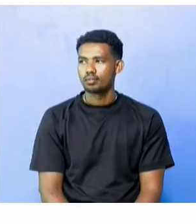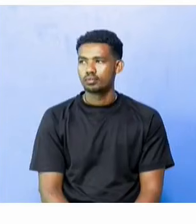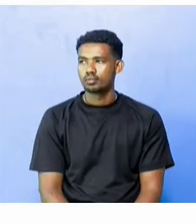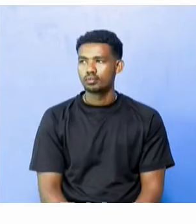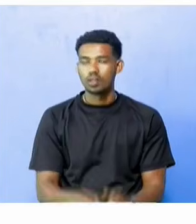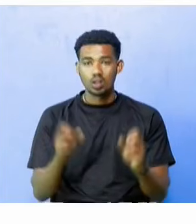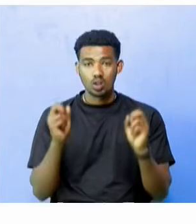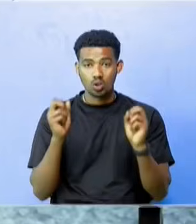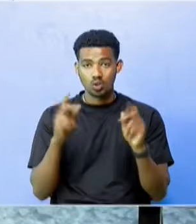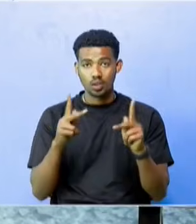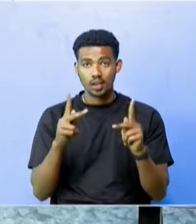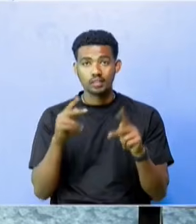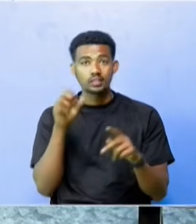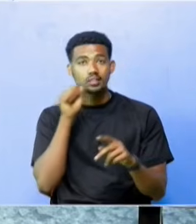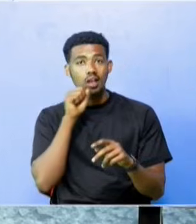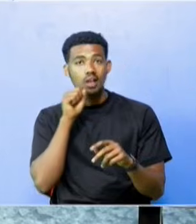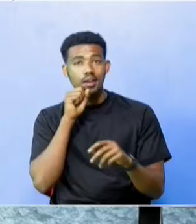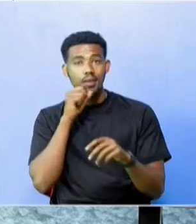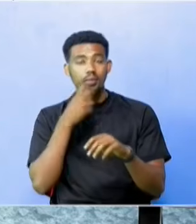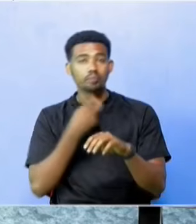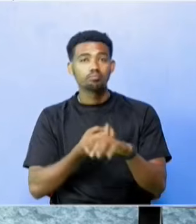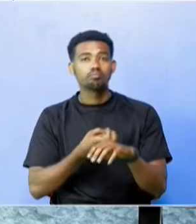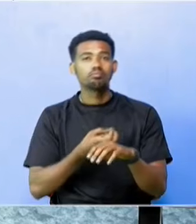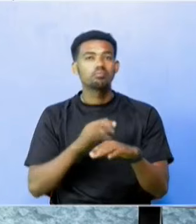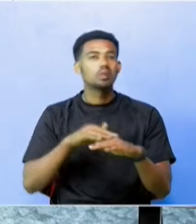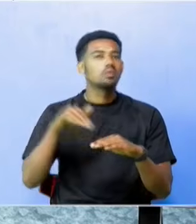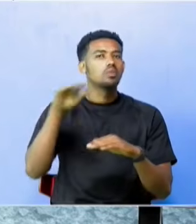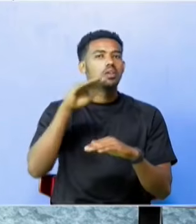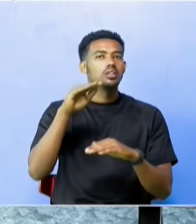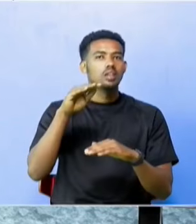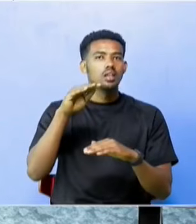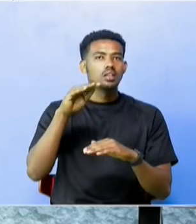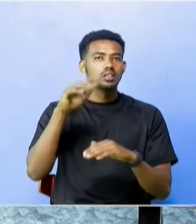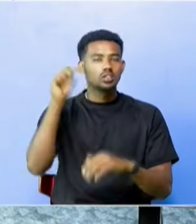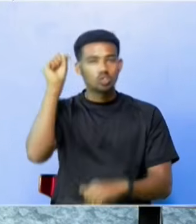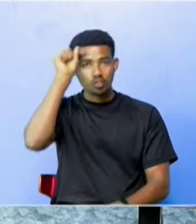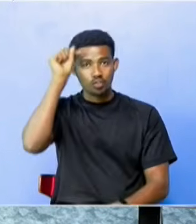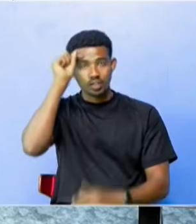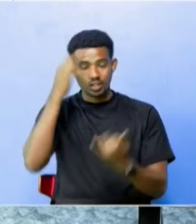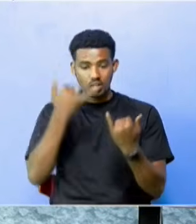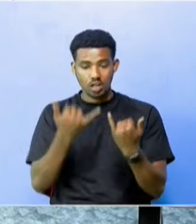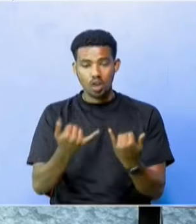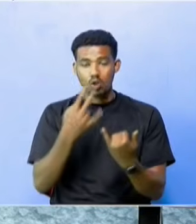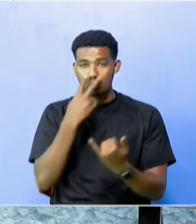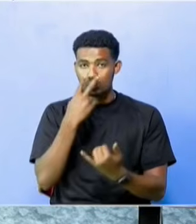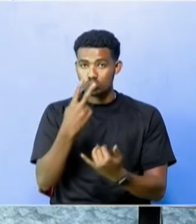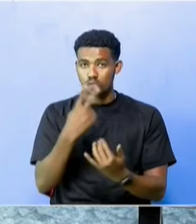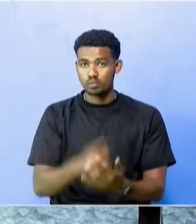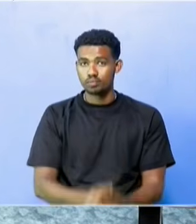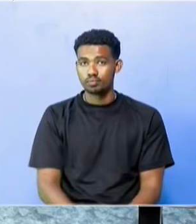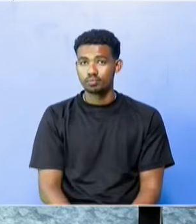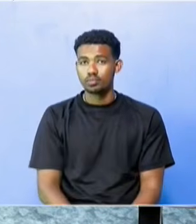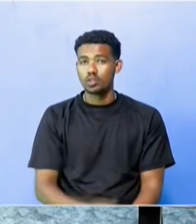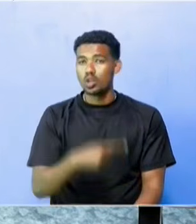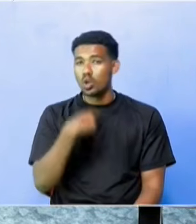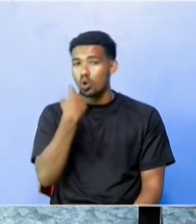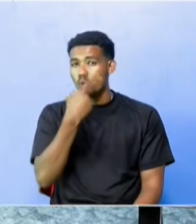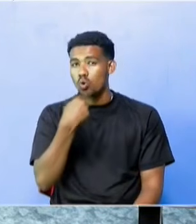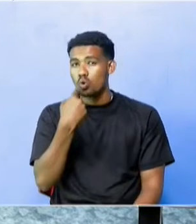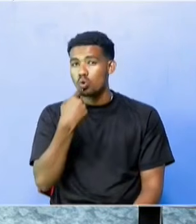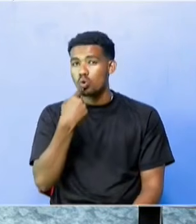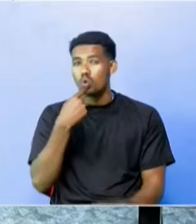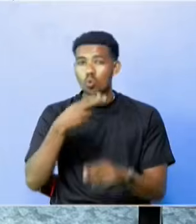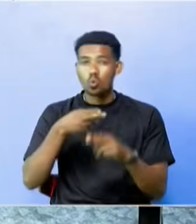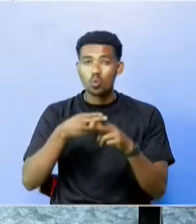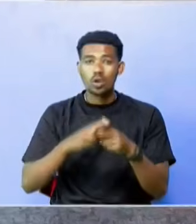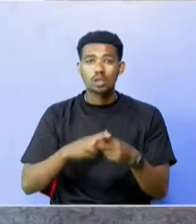Okay, Saada weighs heavier than Tofik. Now look, who weighs